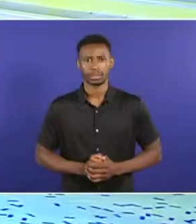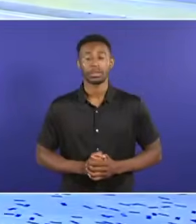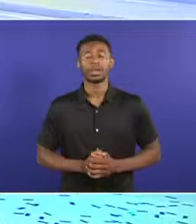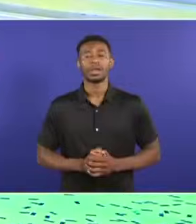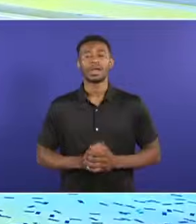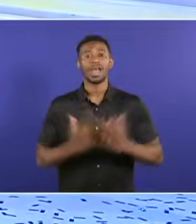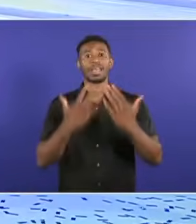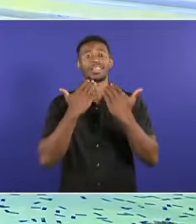Thank you so much.